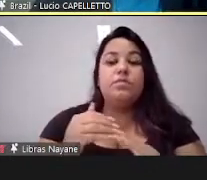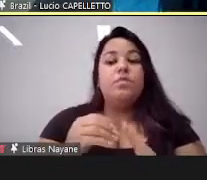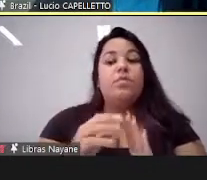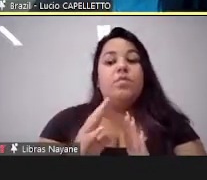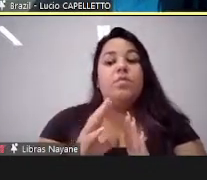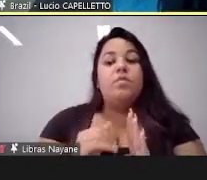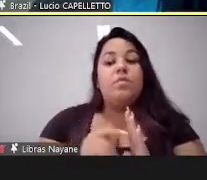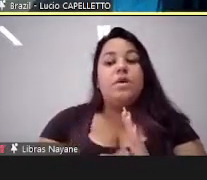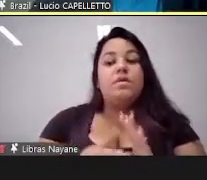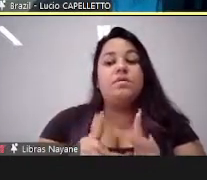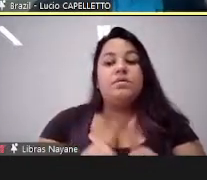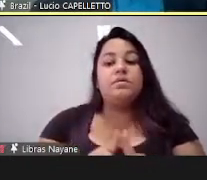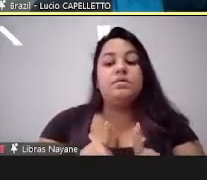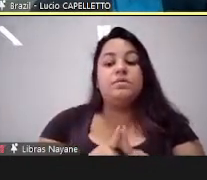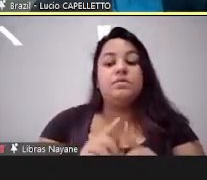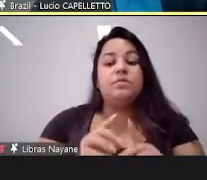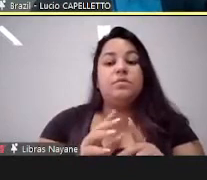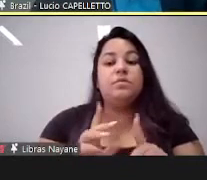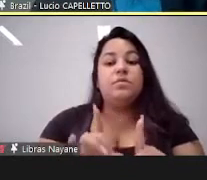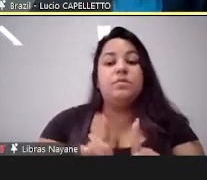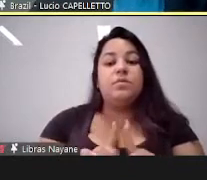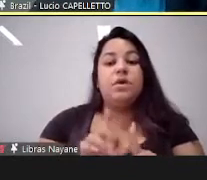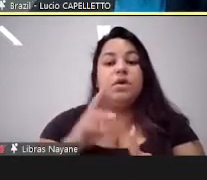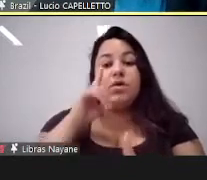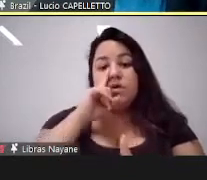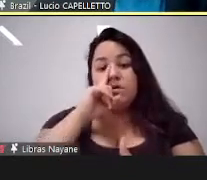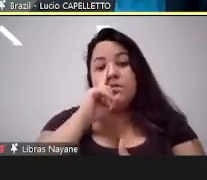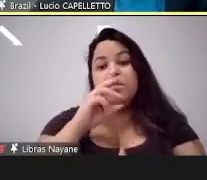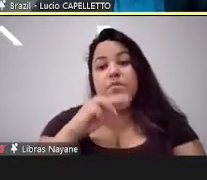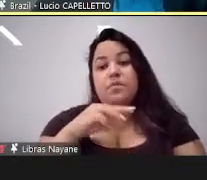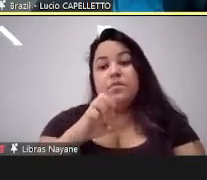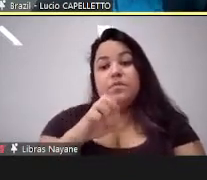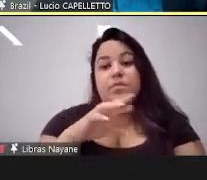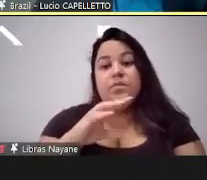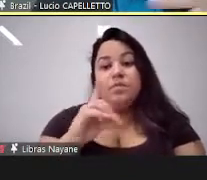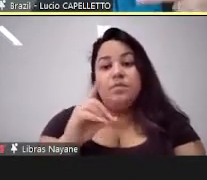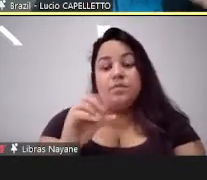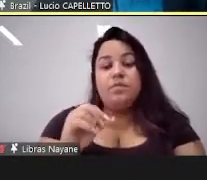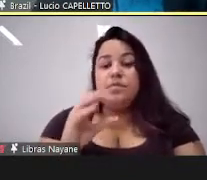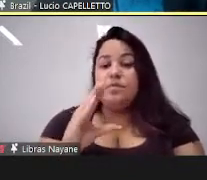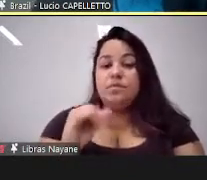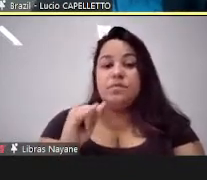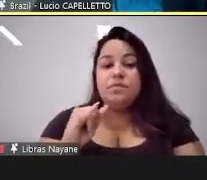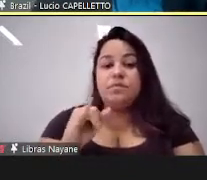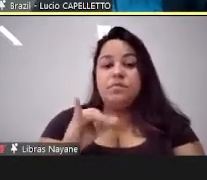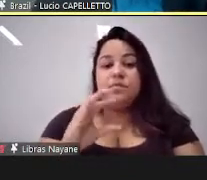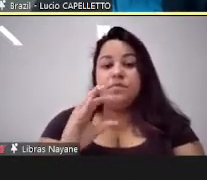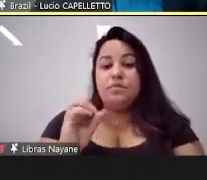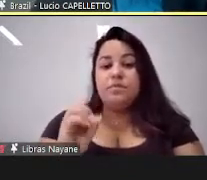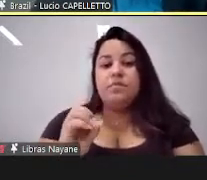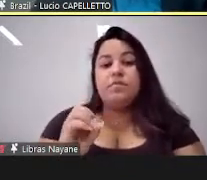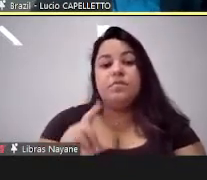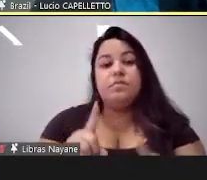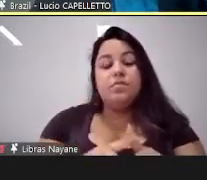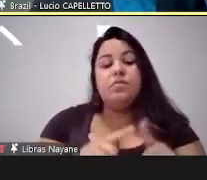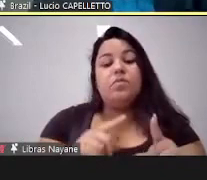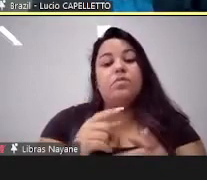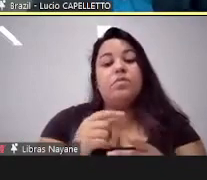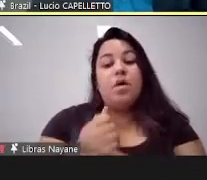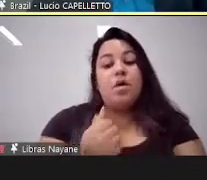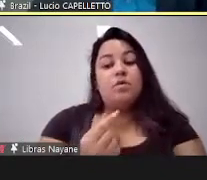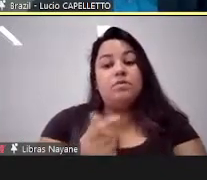is defined, benefits, contributions. There are variation in